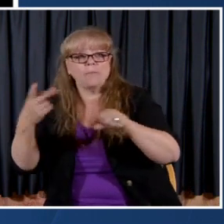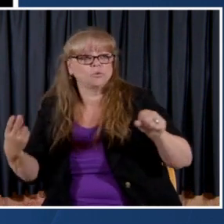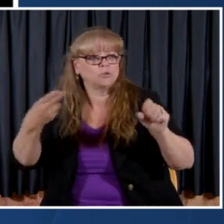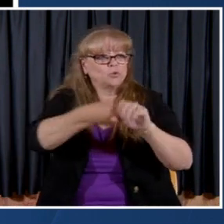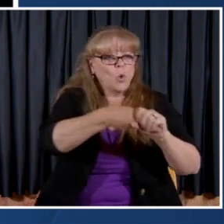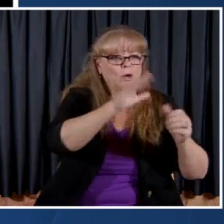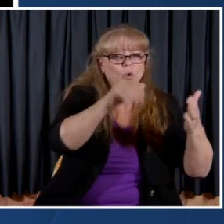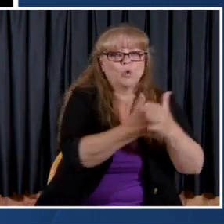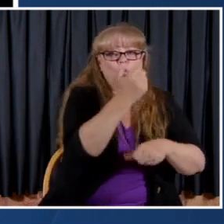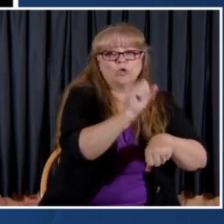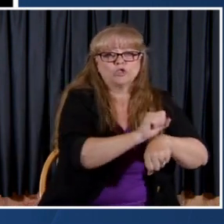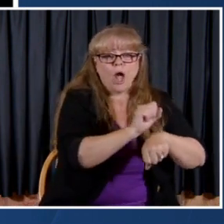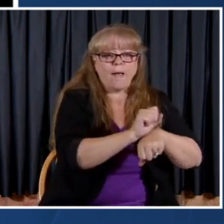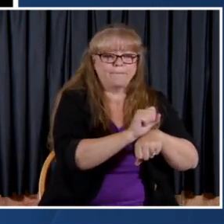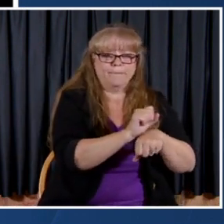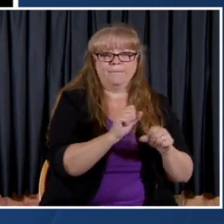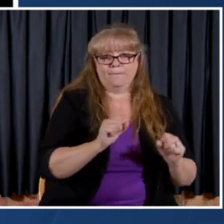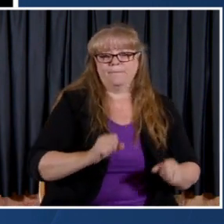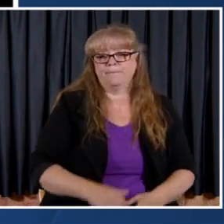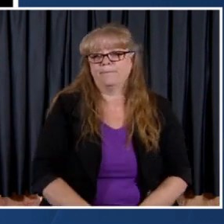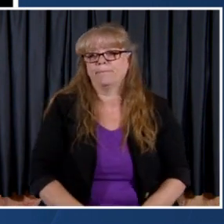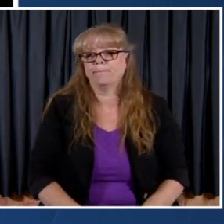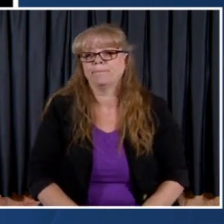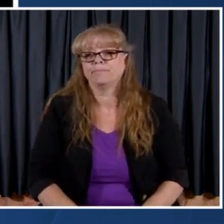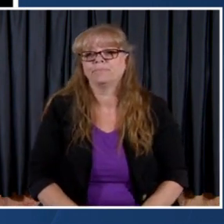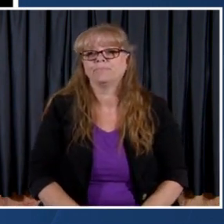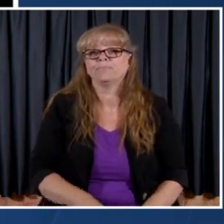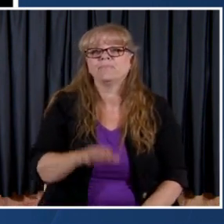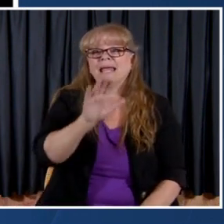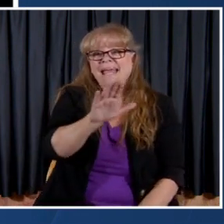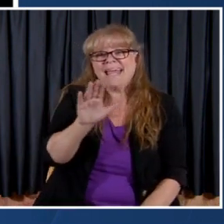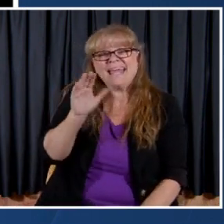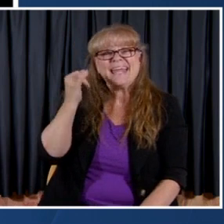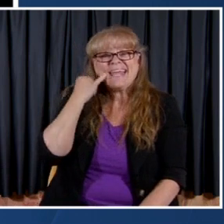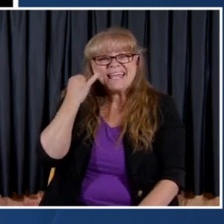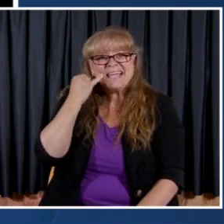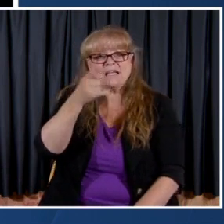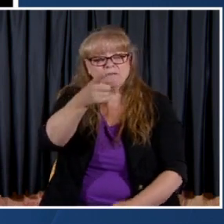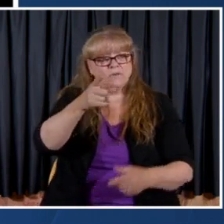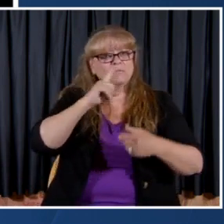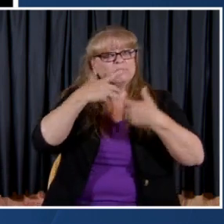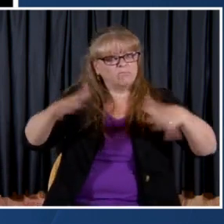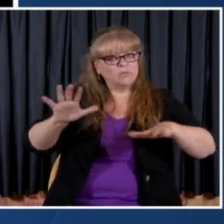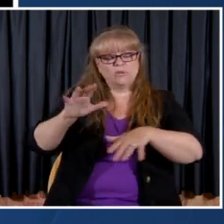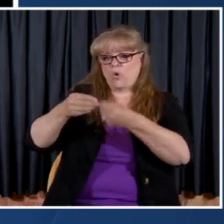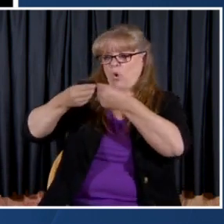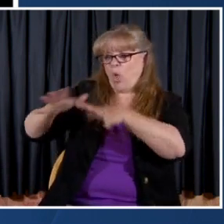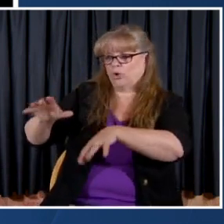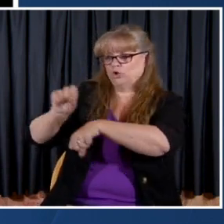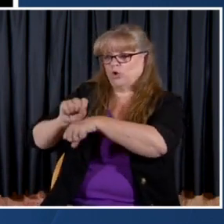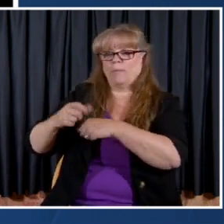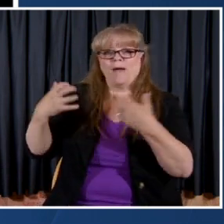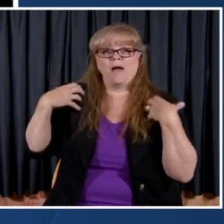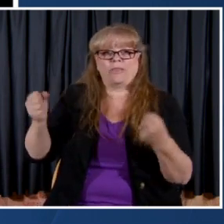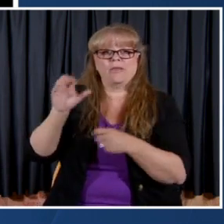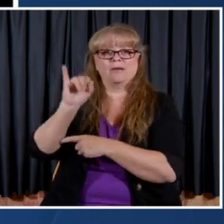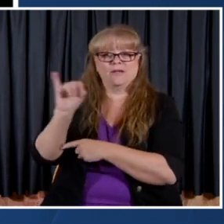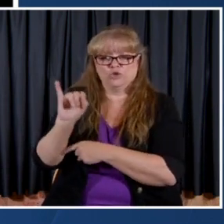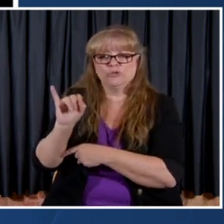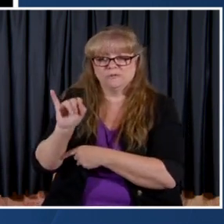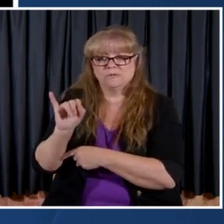lost your healthcare coverage because you lost your job, there are also options available for you. You might qualify for Health First Colorado, which